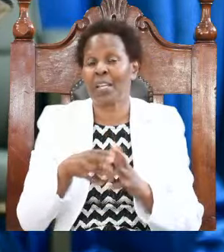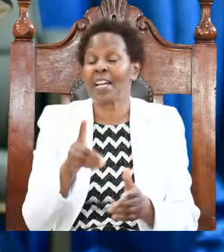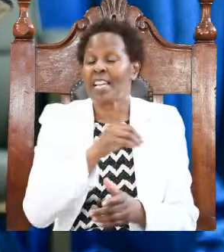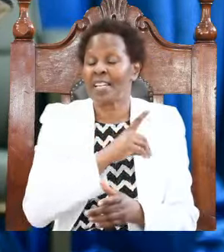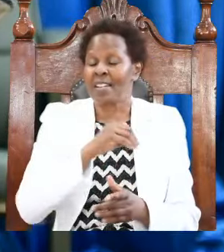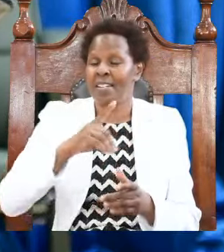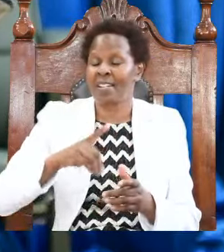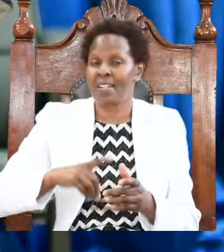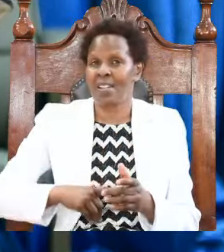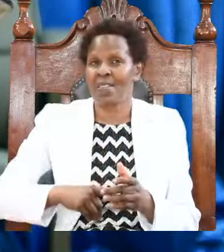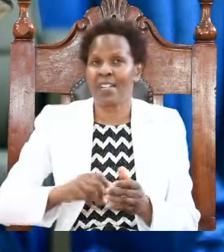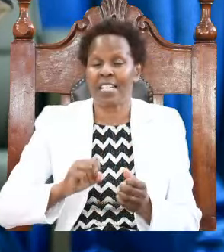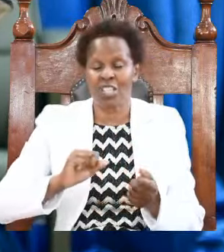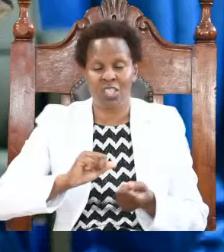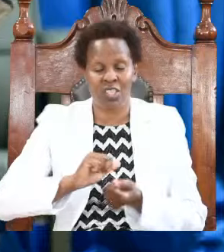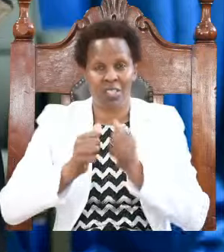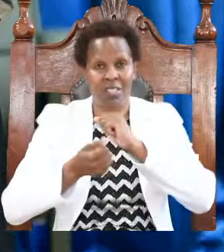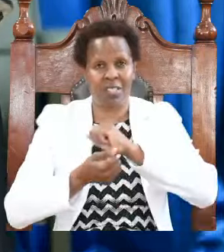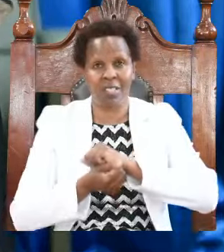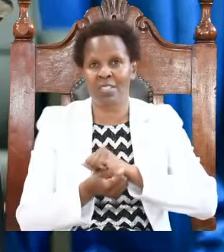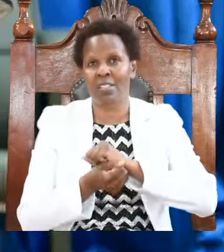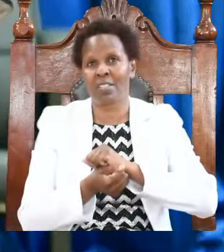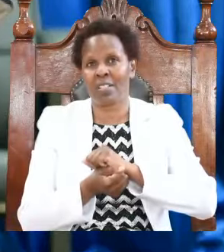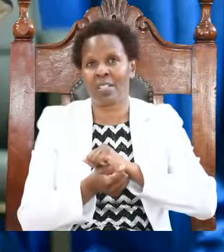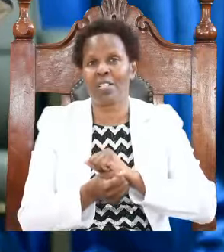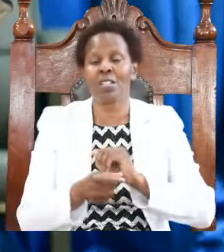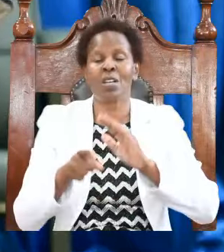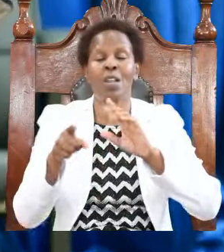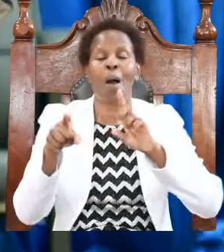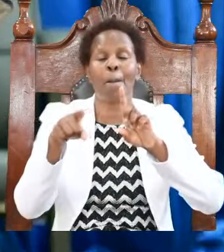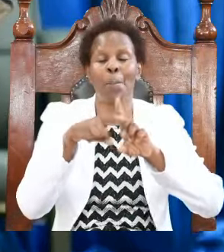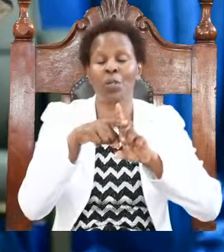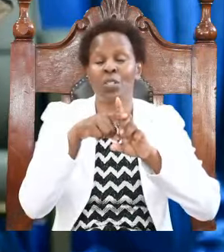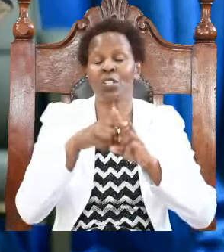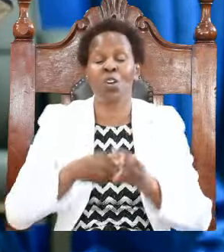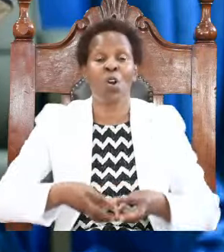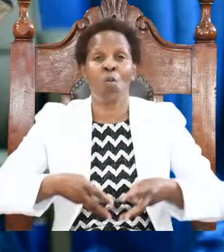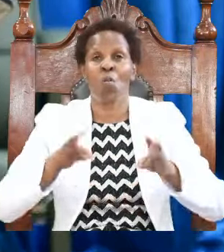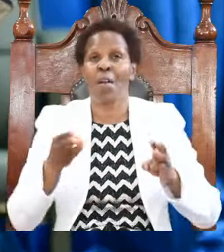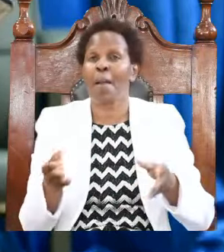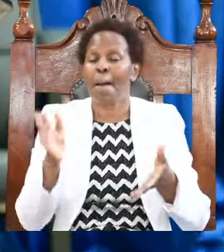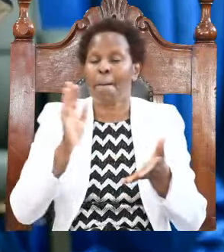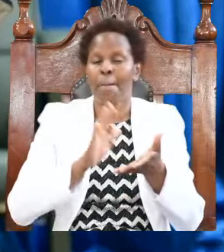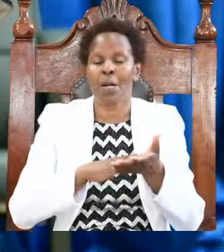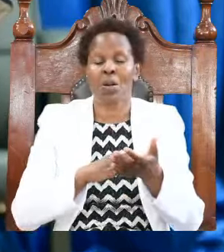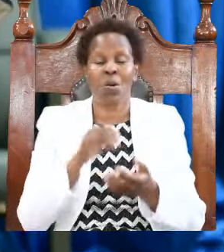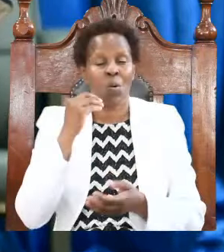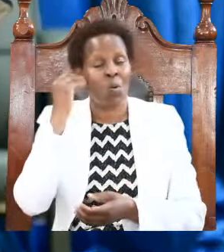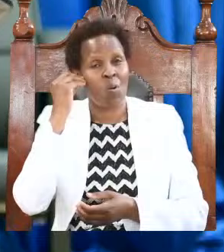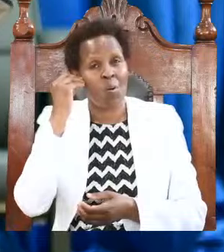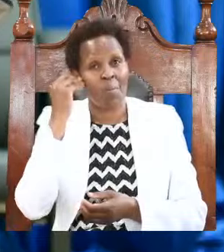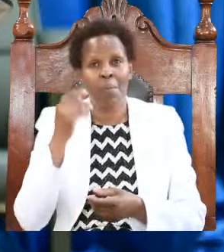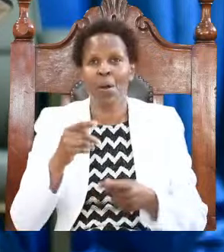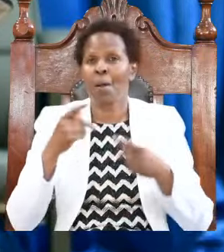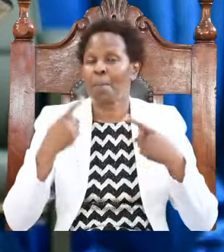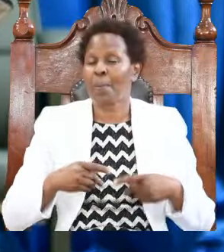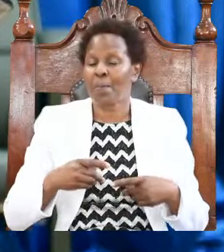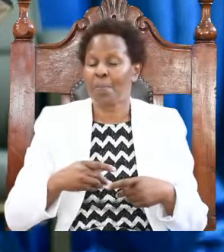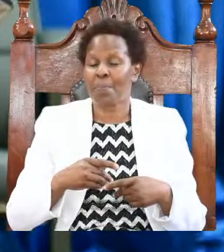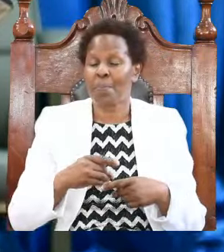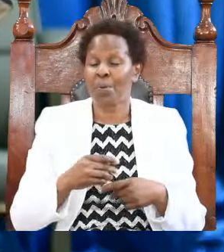David changed positively. And even now back at home, everyone would have a different story about